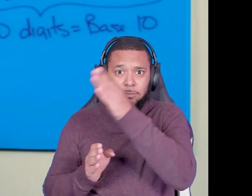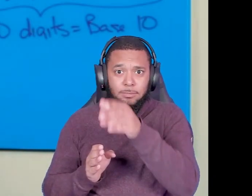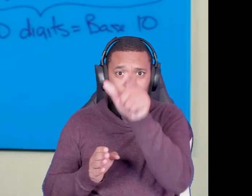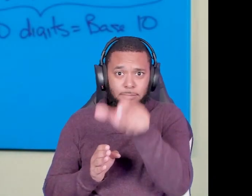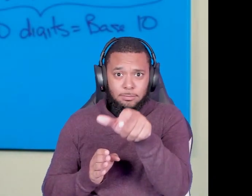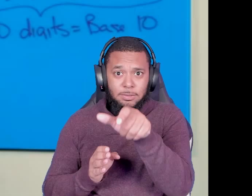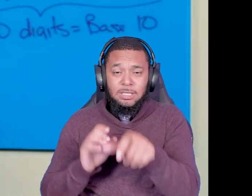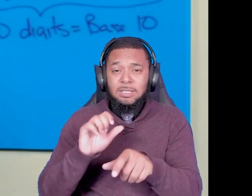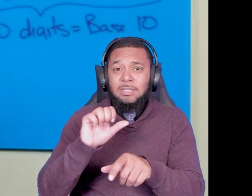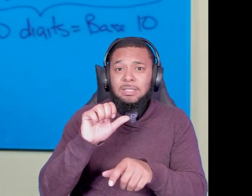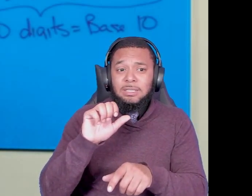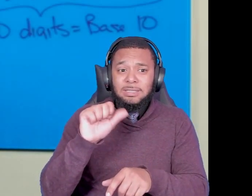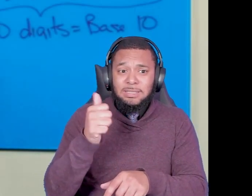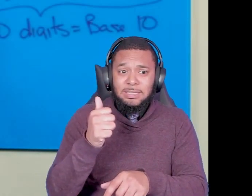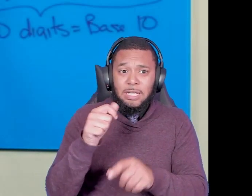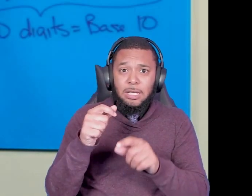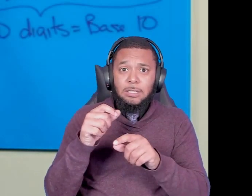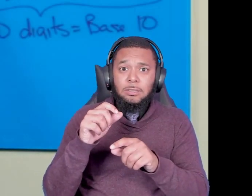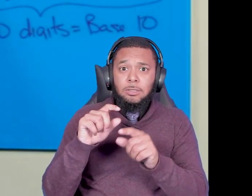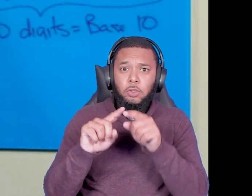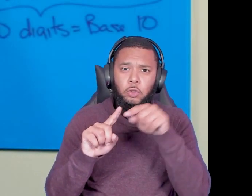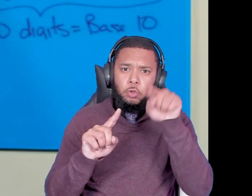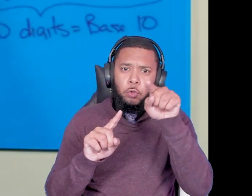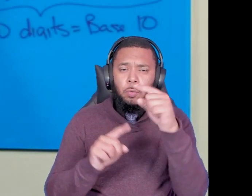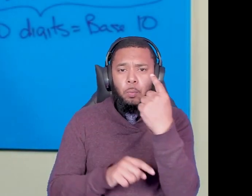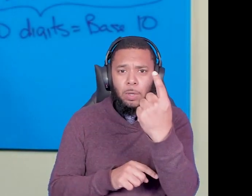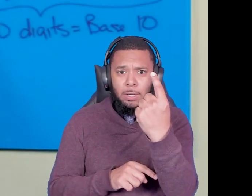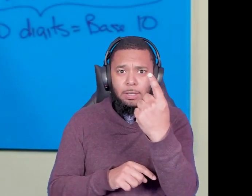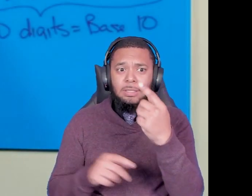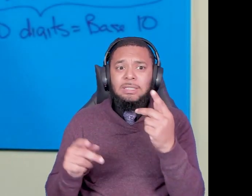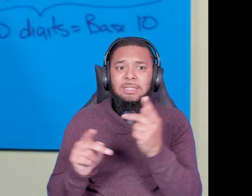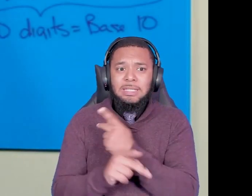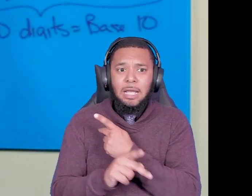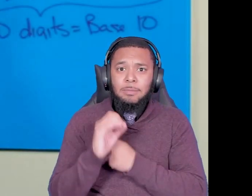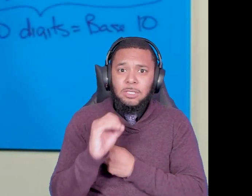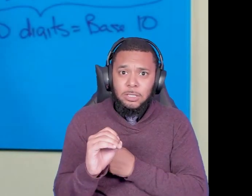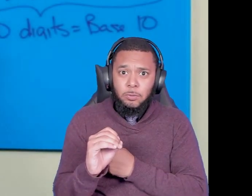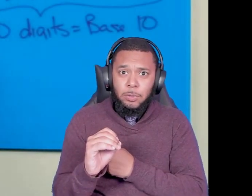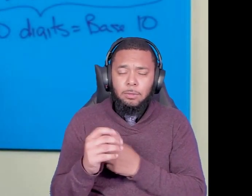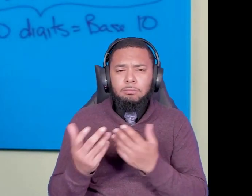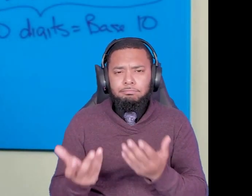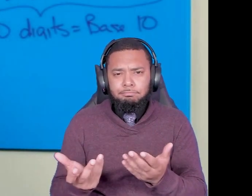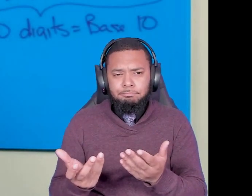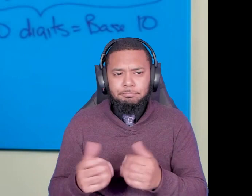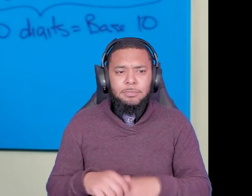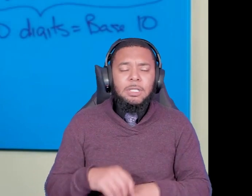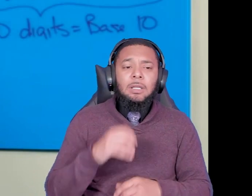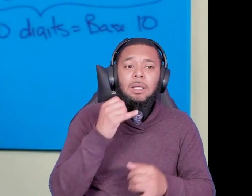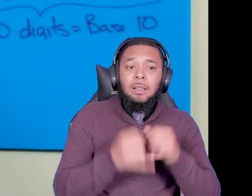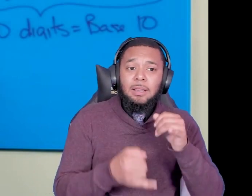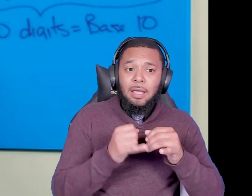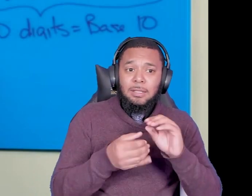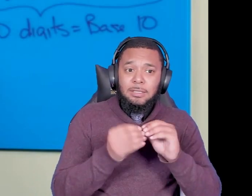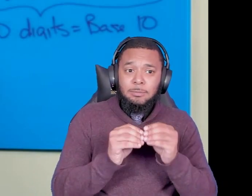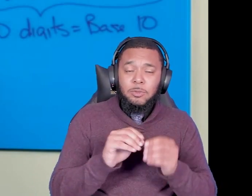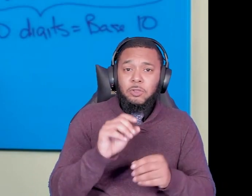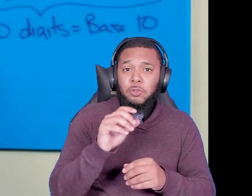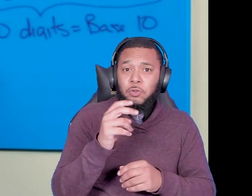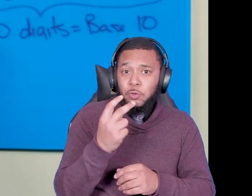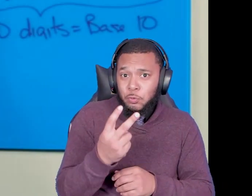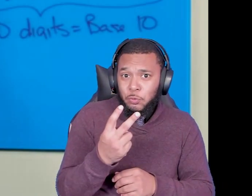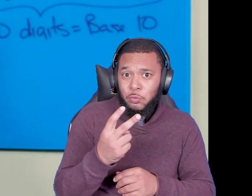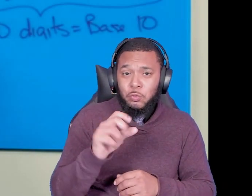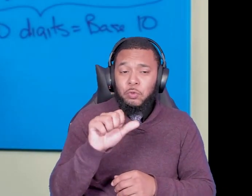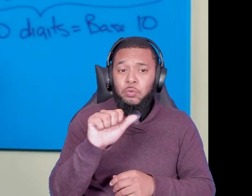that placement, which is the 10. And then the last digit is a 2, so I'm going to add